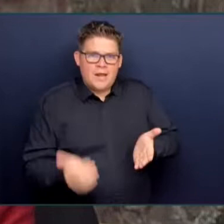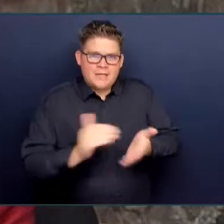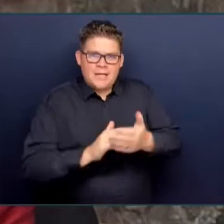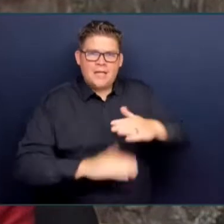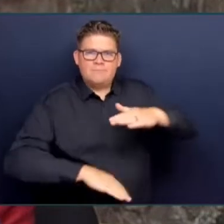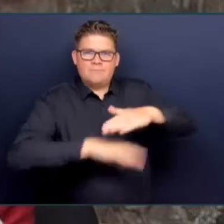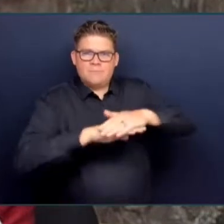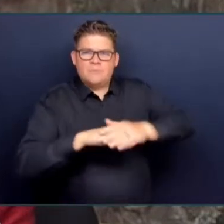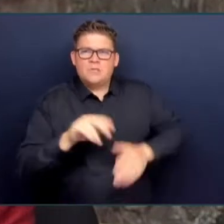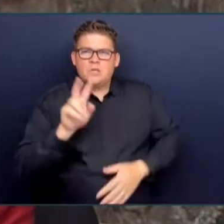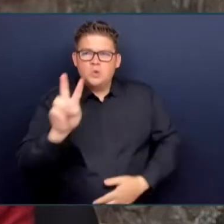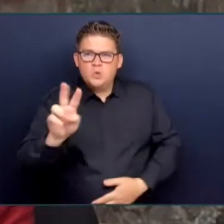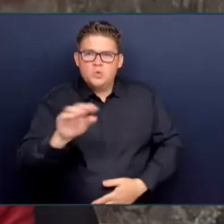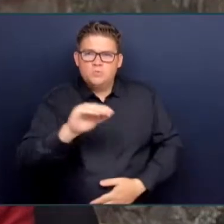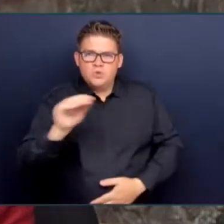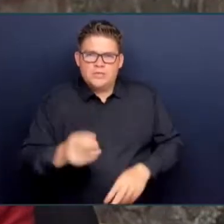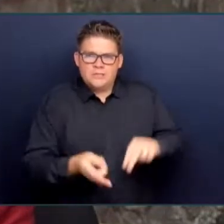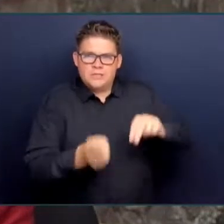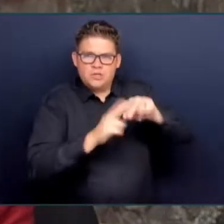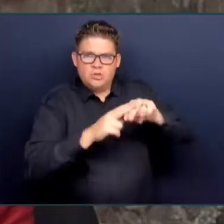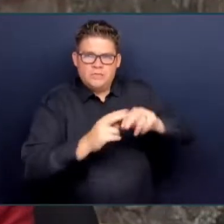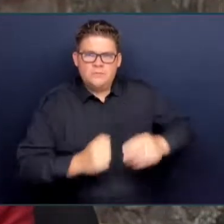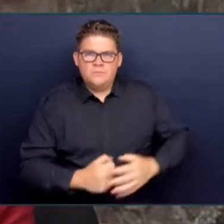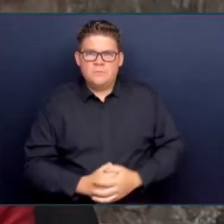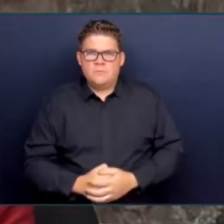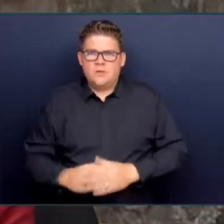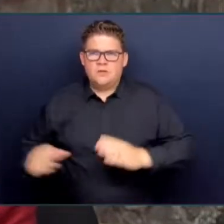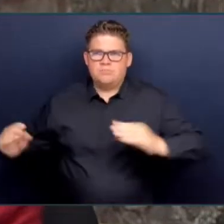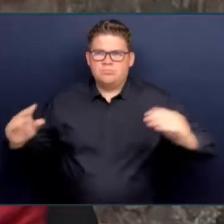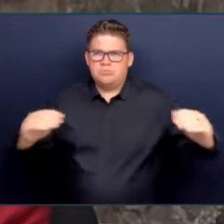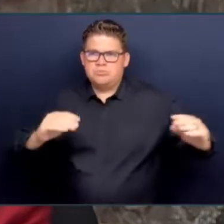rent. If the members opposite,